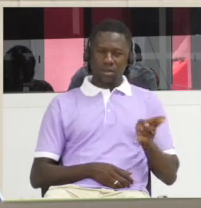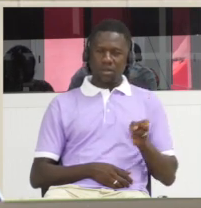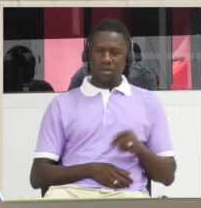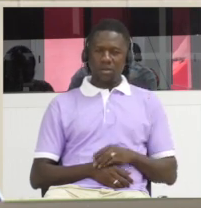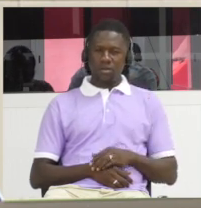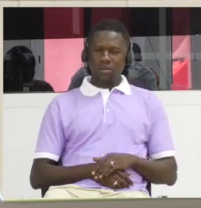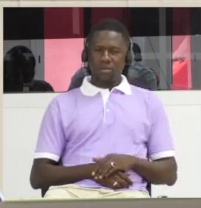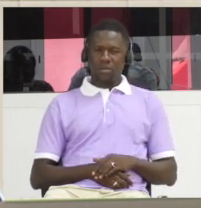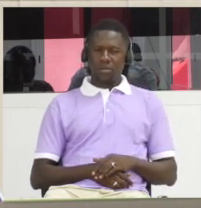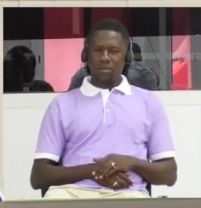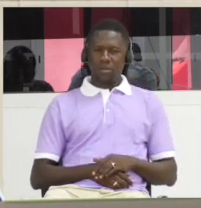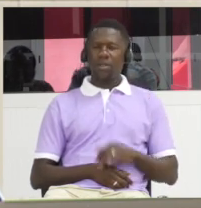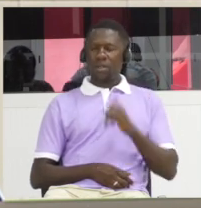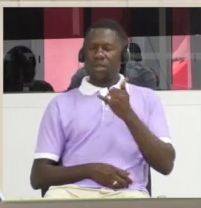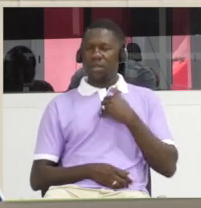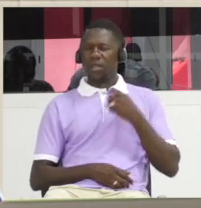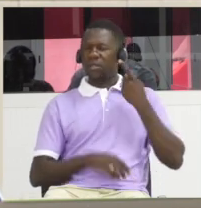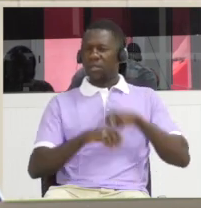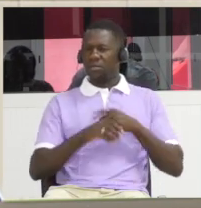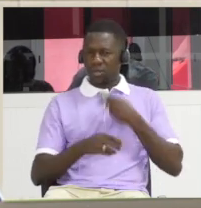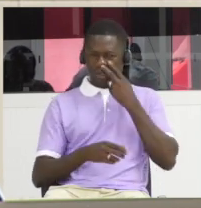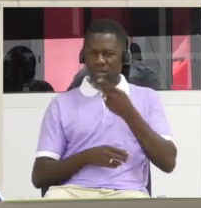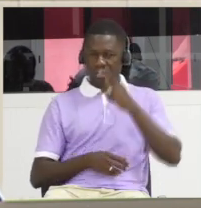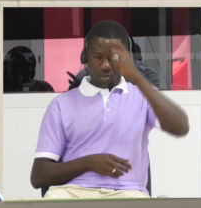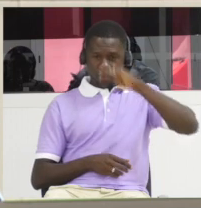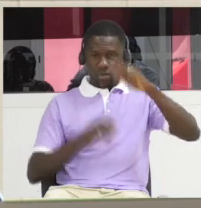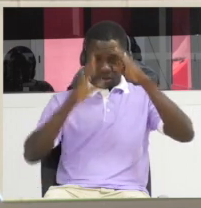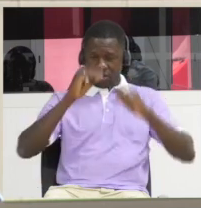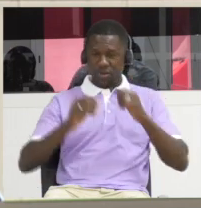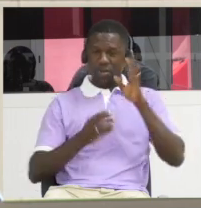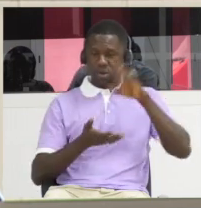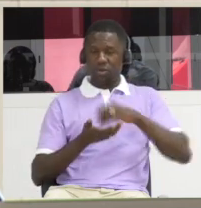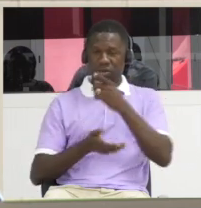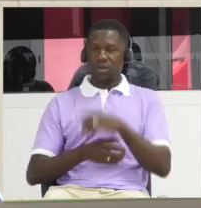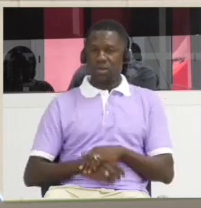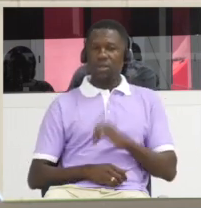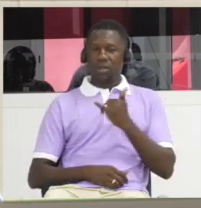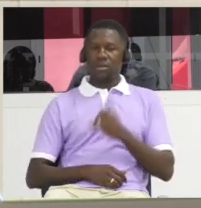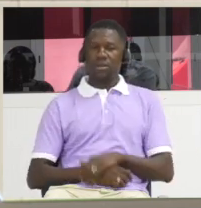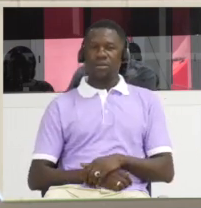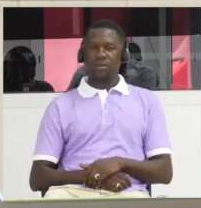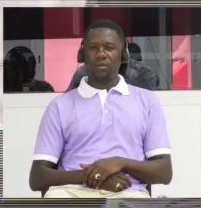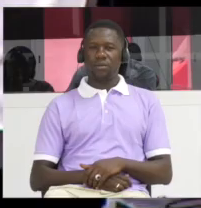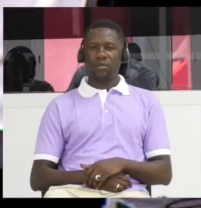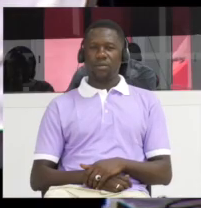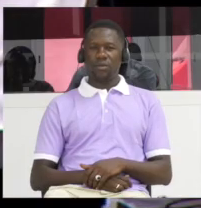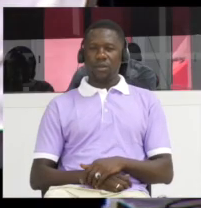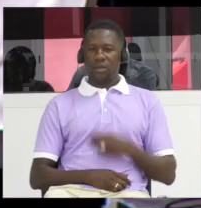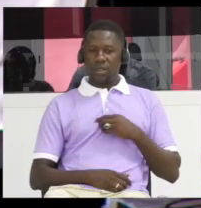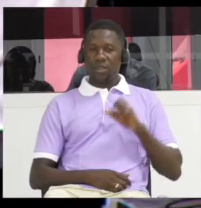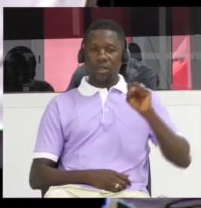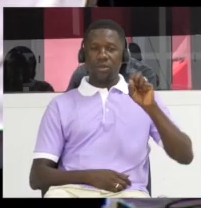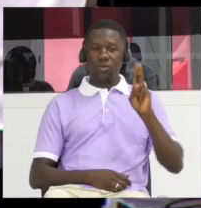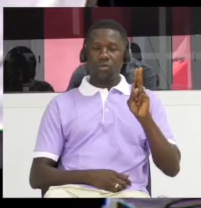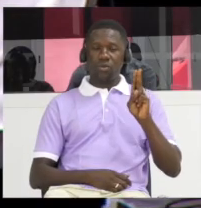he was at the police station at one time. You saw him at the police station. Yeah. Did he say anything to you or the IGP at